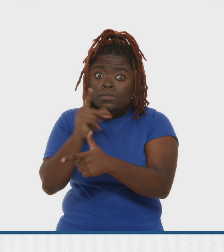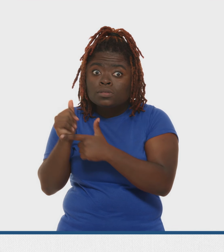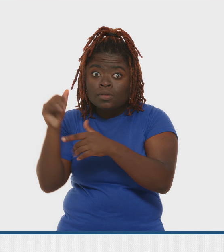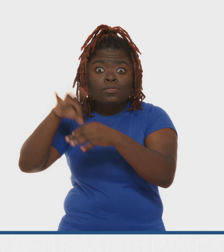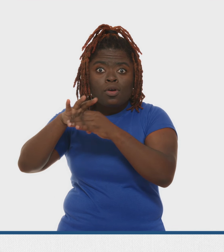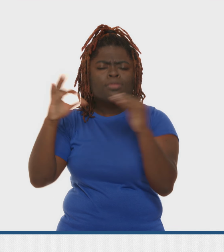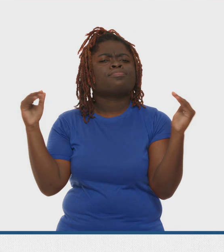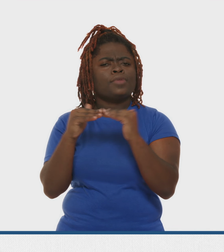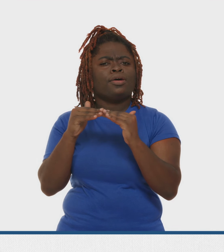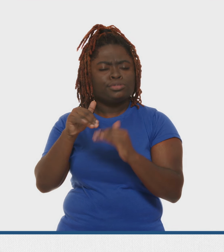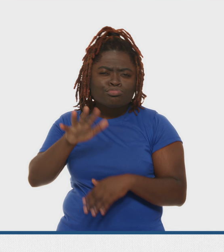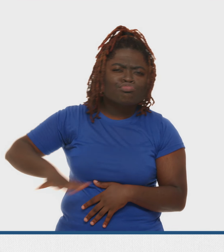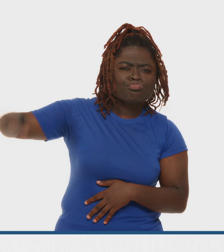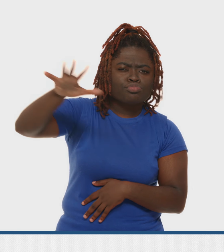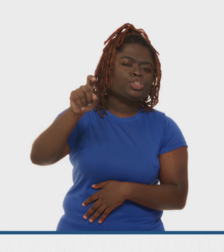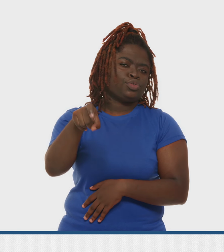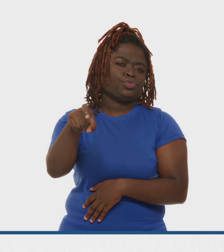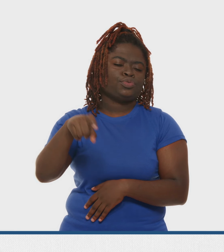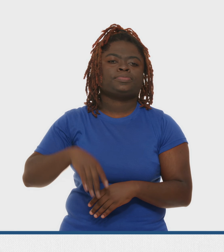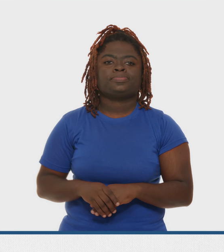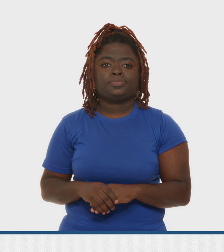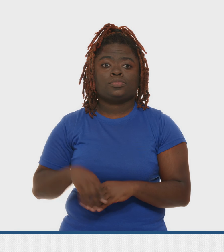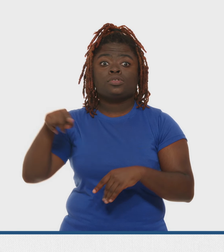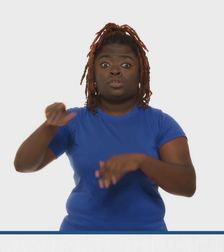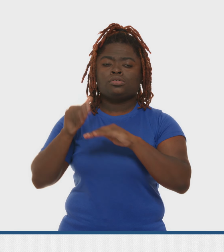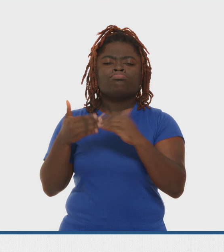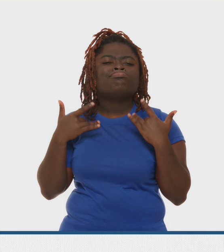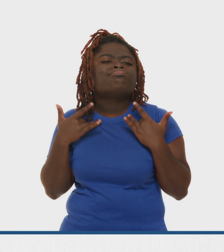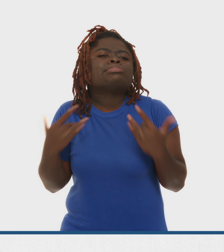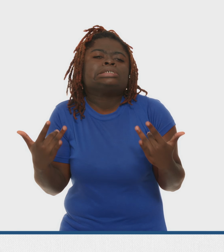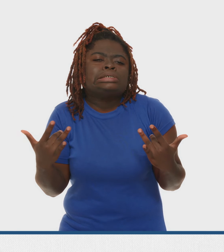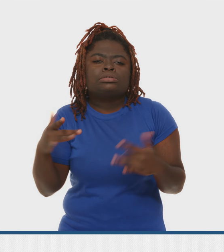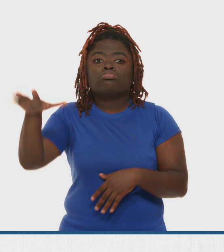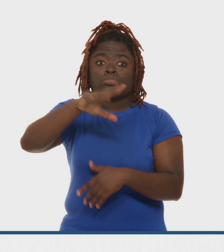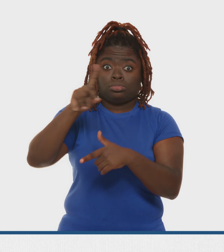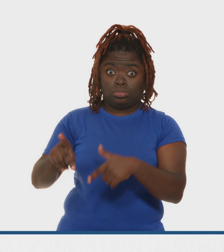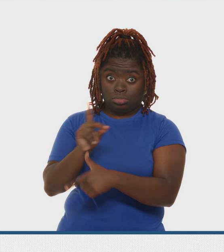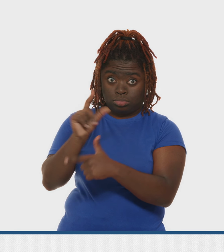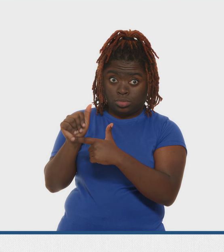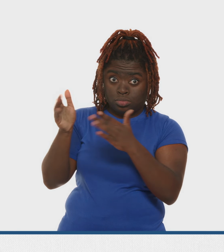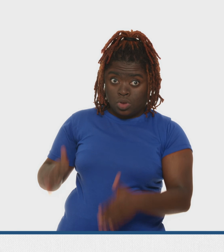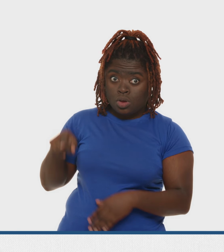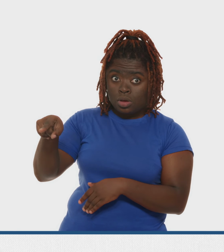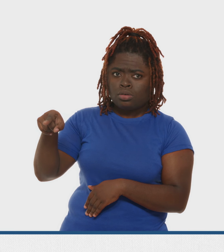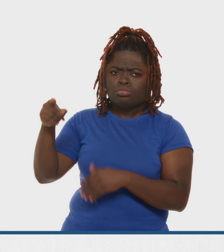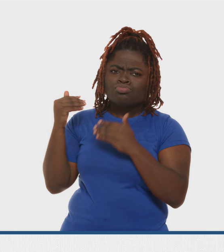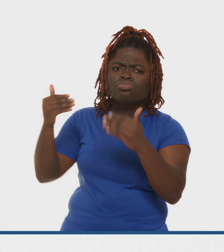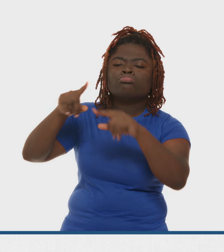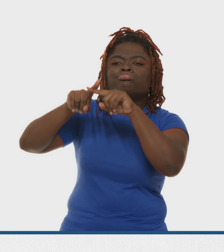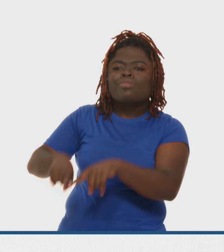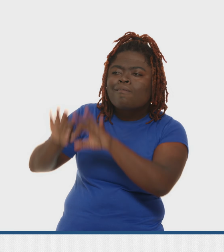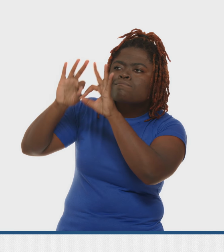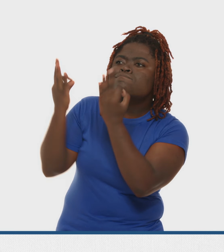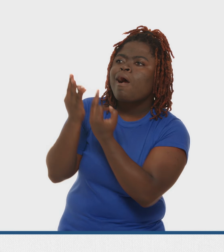the voters list. Efforts are being made to make changes to the current system in which electors with disabilities are forced to depend on relatives